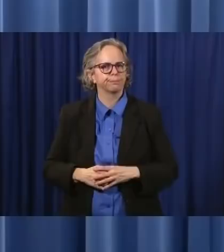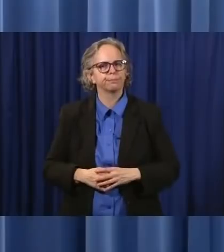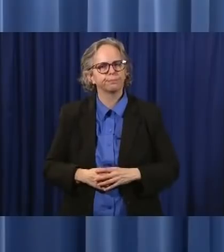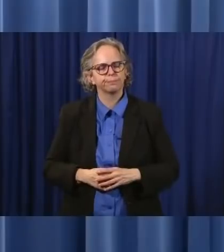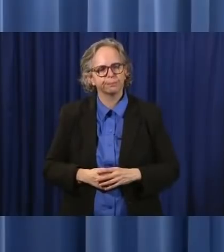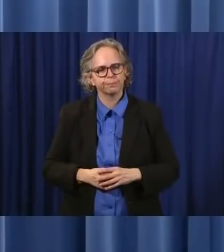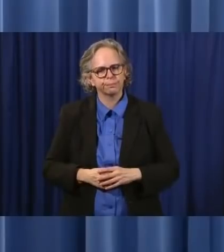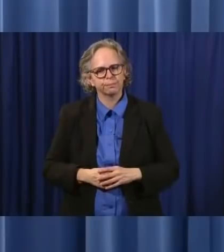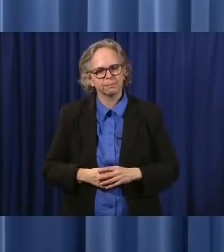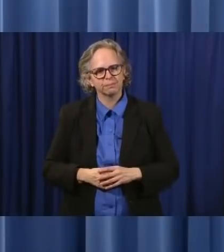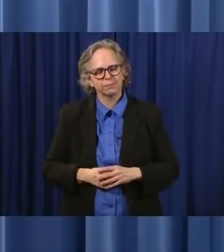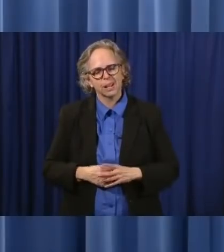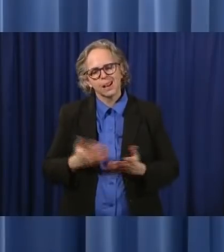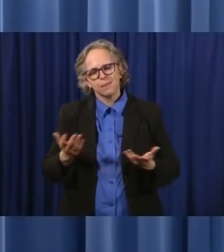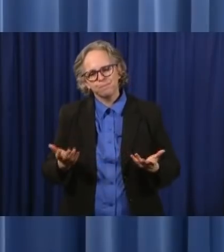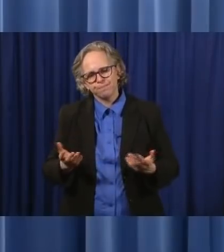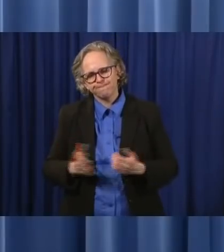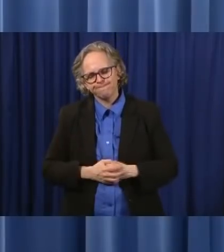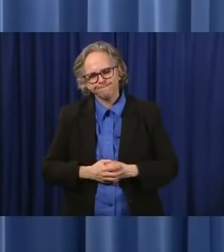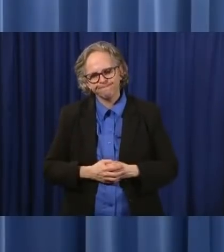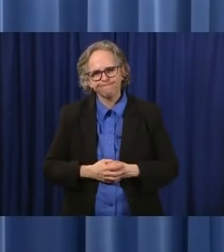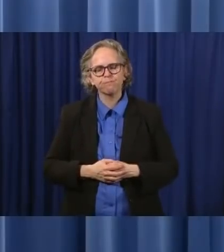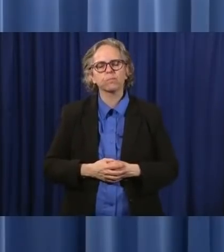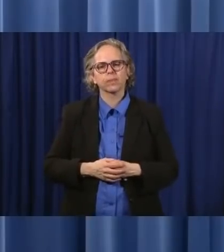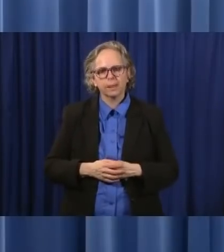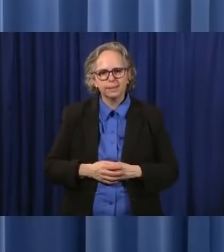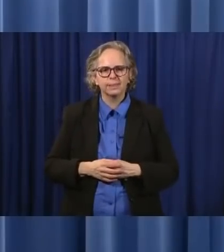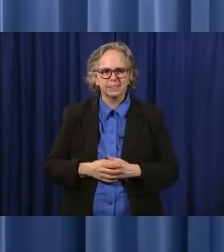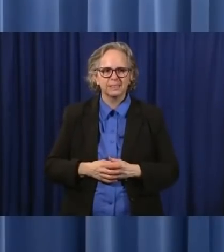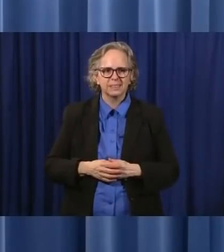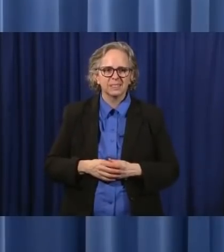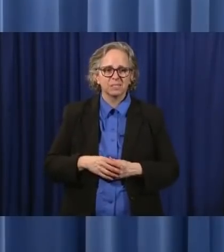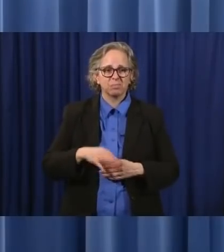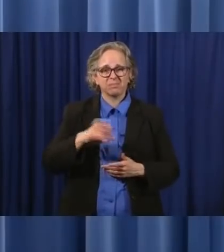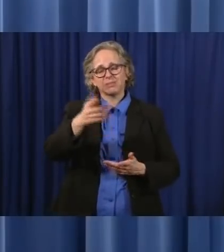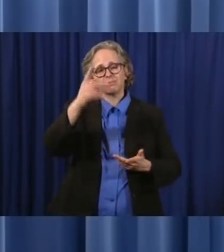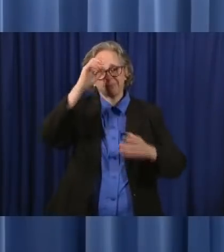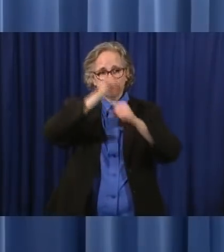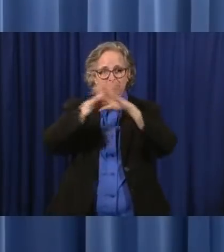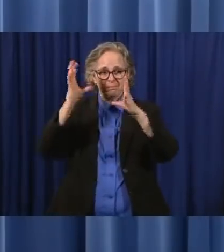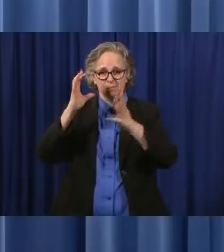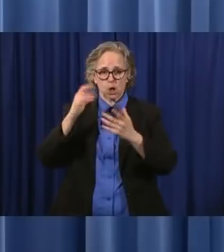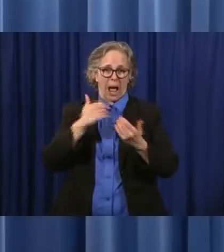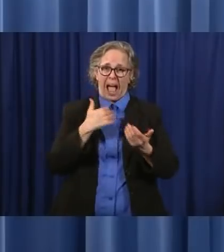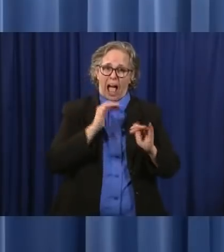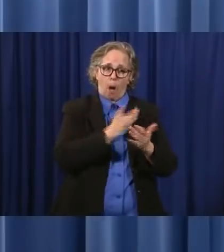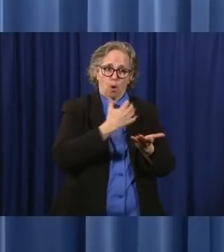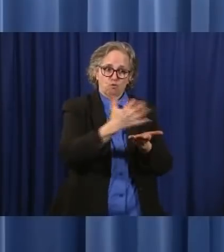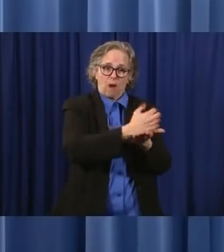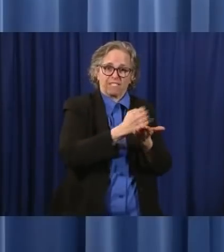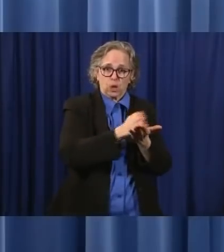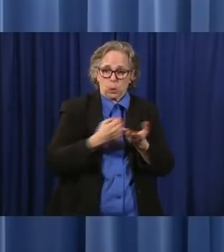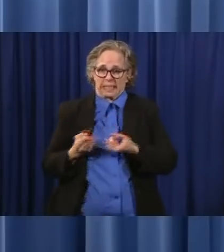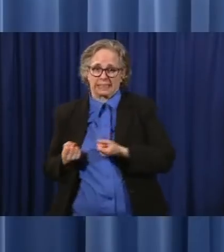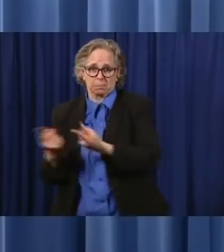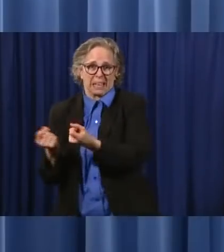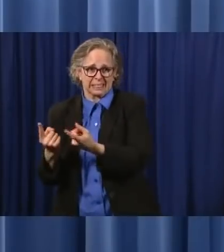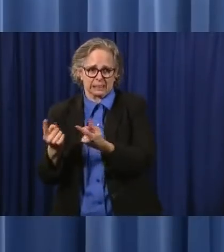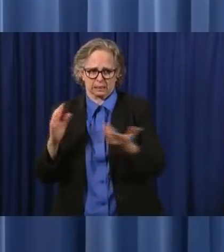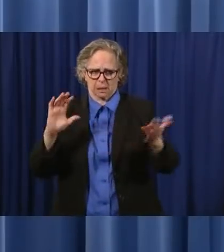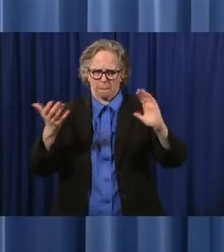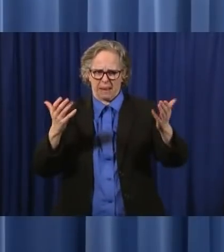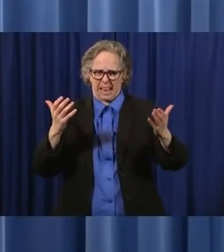if you look at the dollars that are coming in, if you look at what the projections are, not just ours or anybody else's,